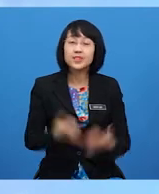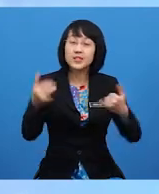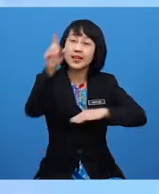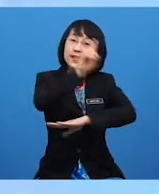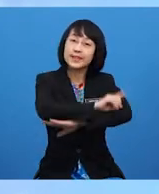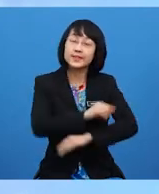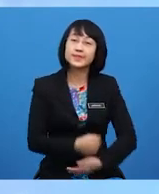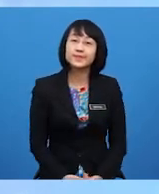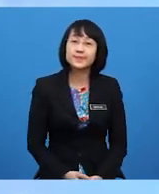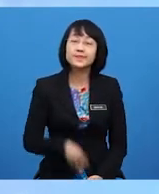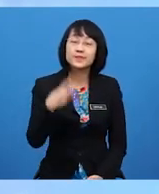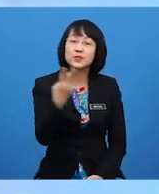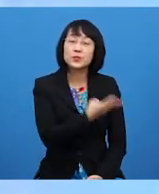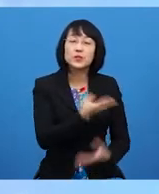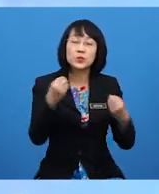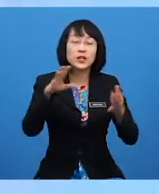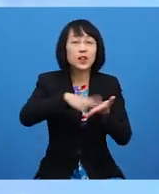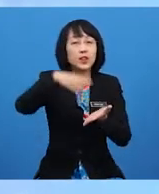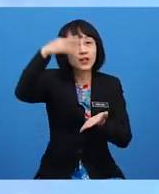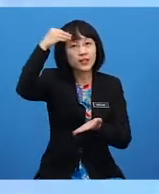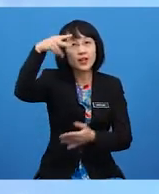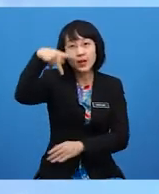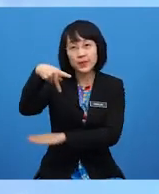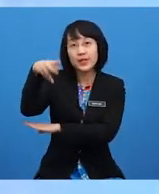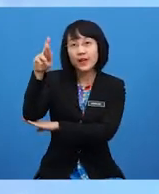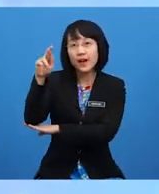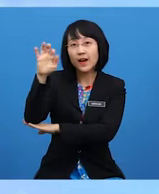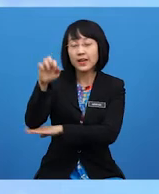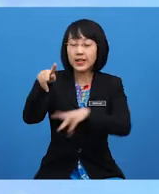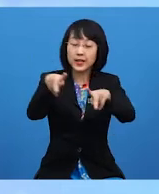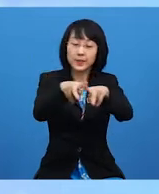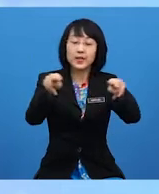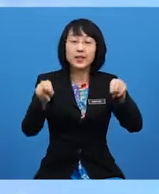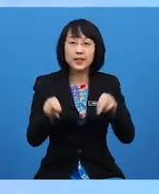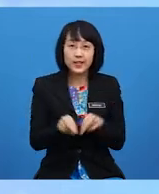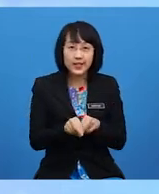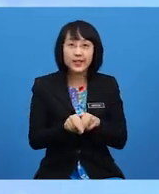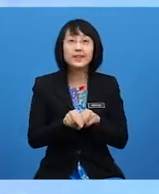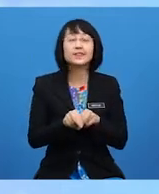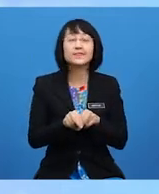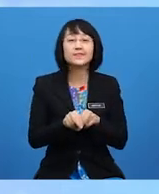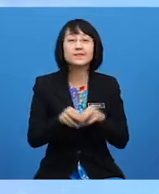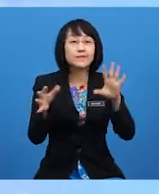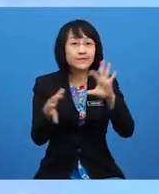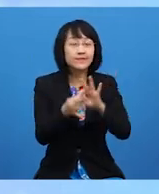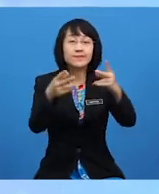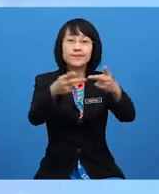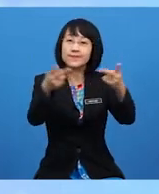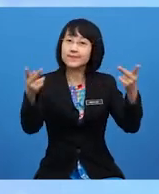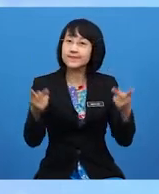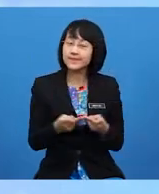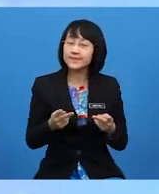Today, we have learned prepositions. In particular, prepositions of